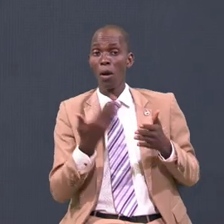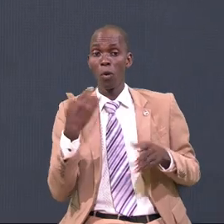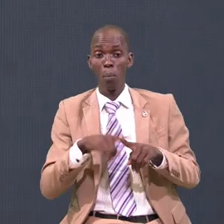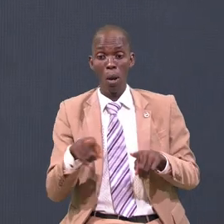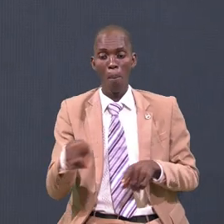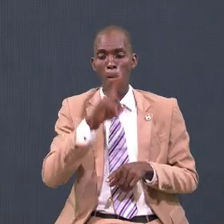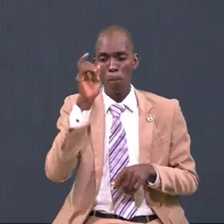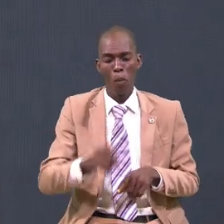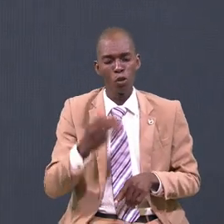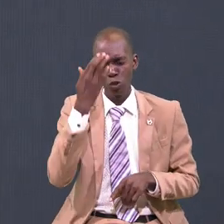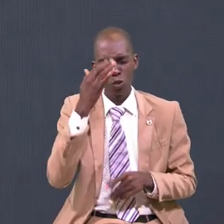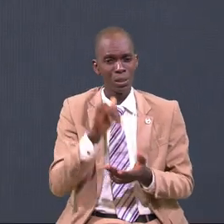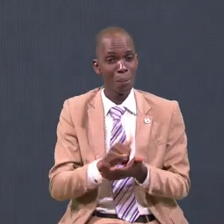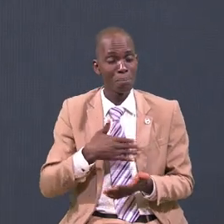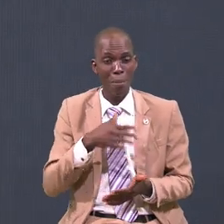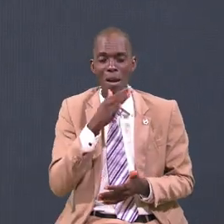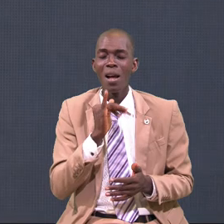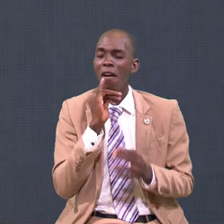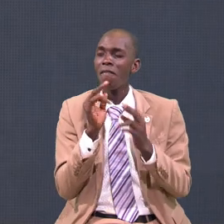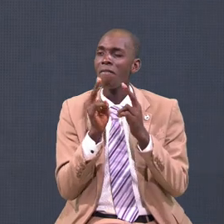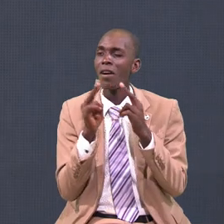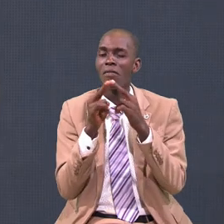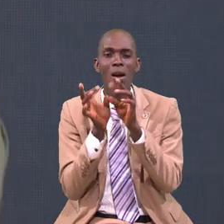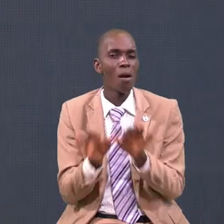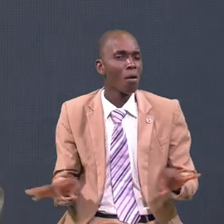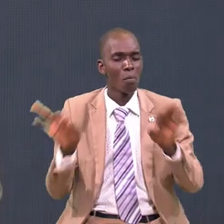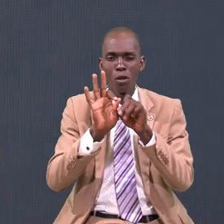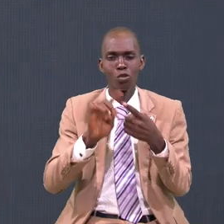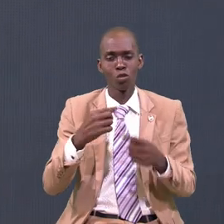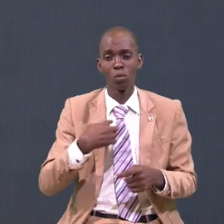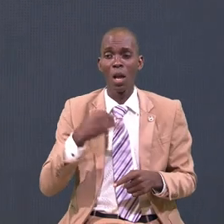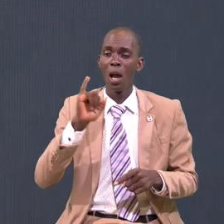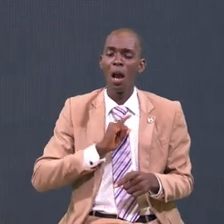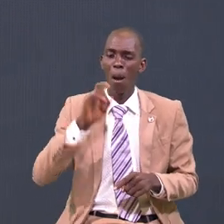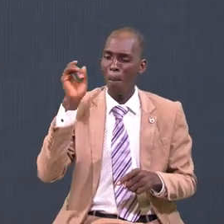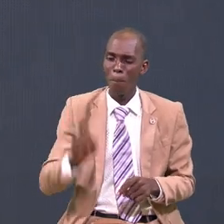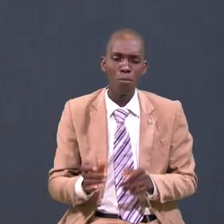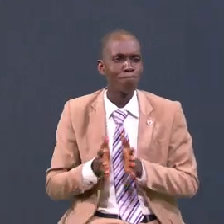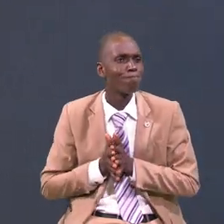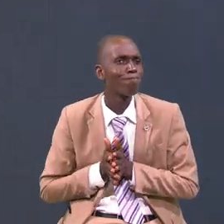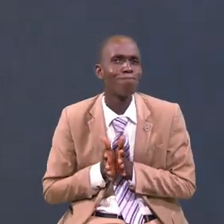is very important to me. I will broadcast it everywhere.